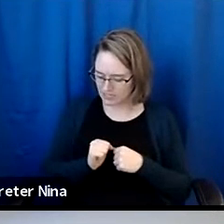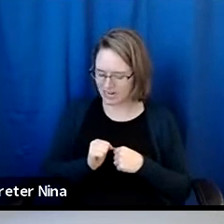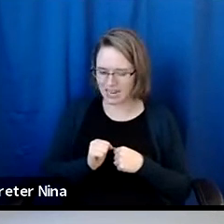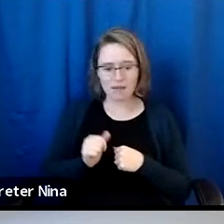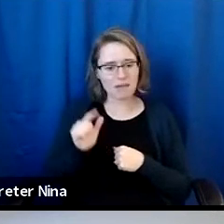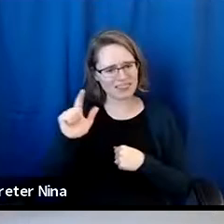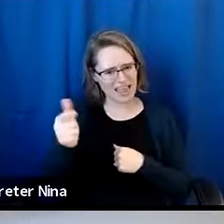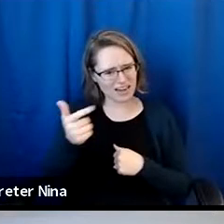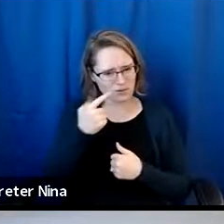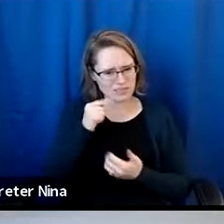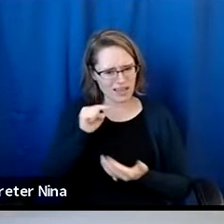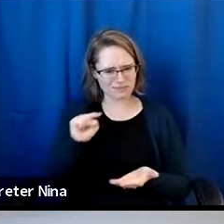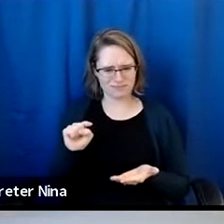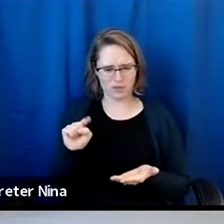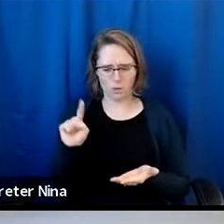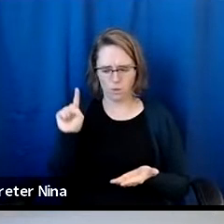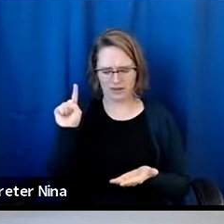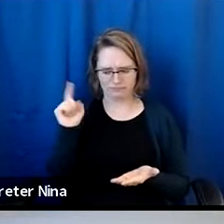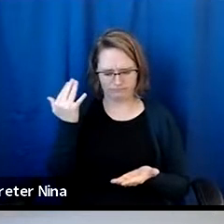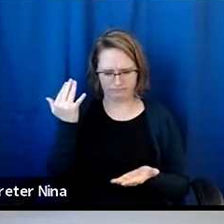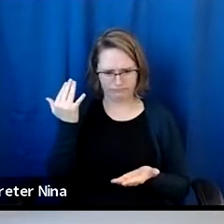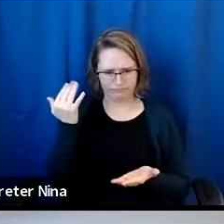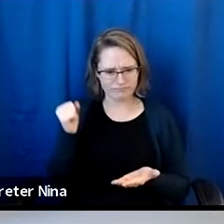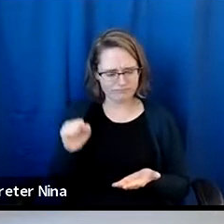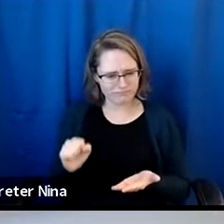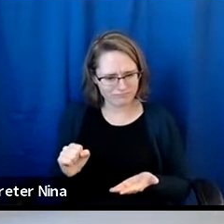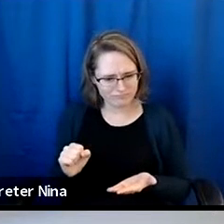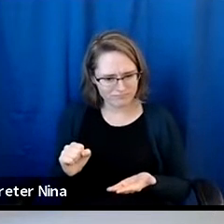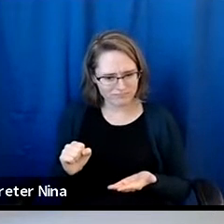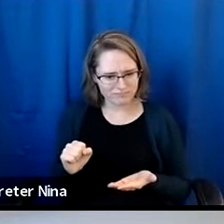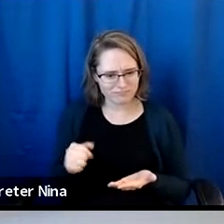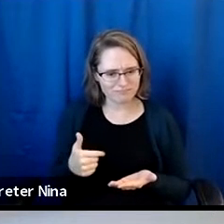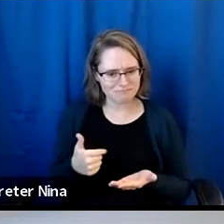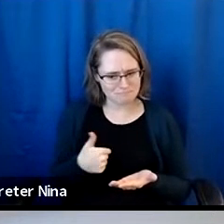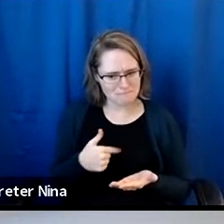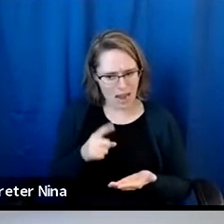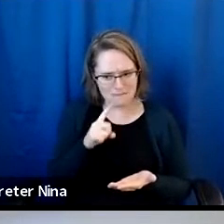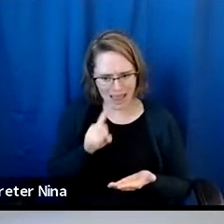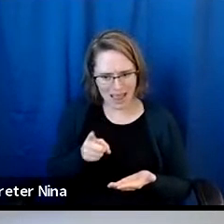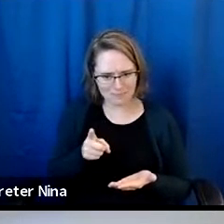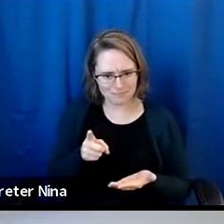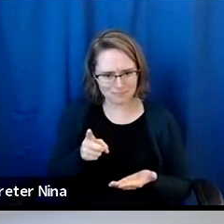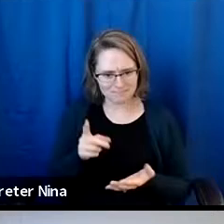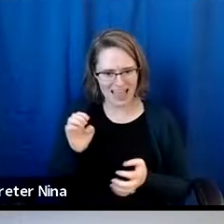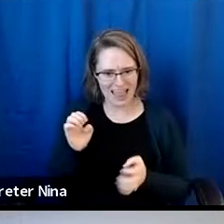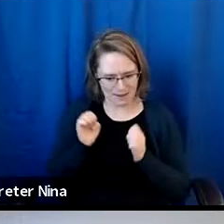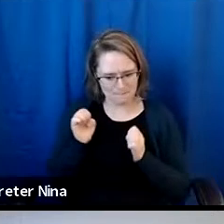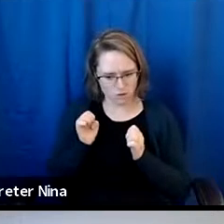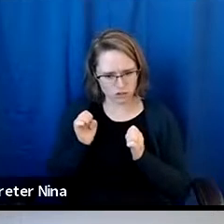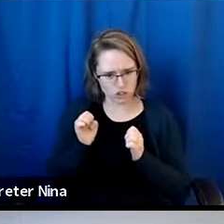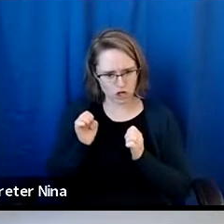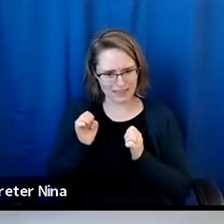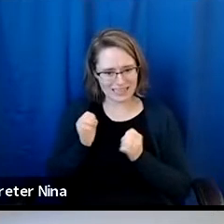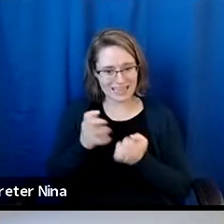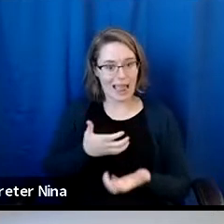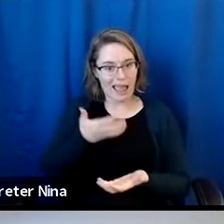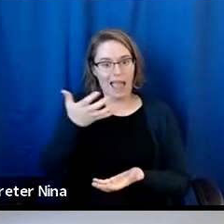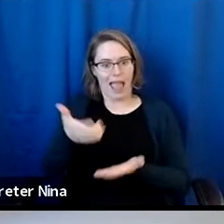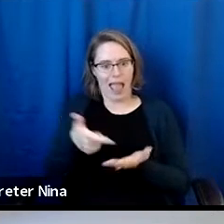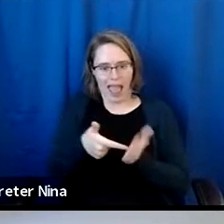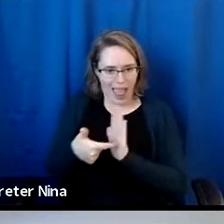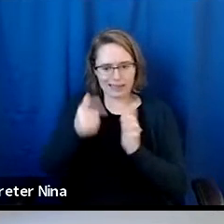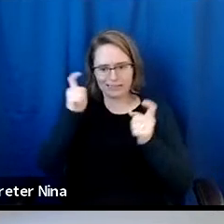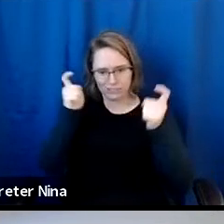it got to a certain point. I was like, hold up, wait a minute. I am a very emotionally expressive